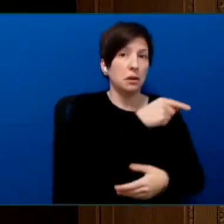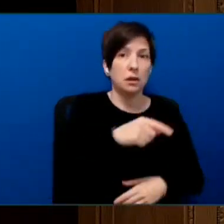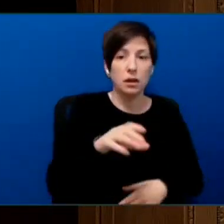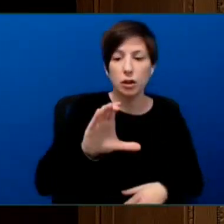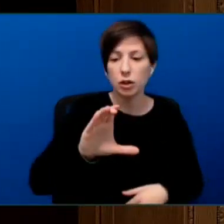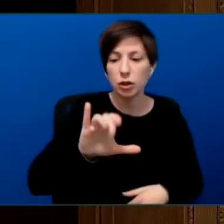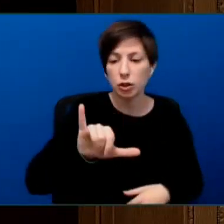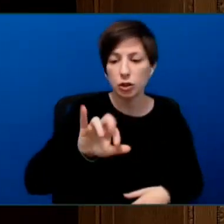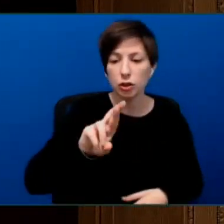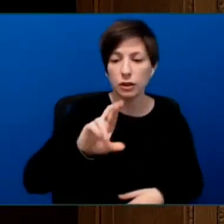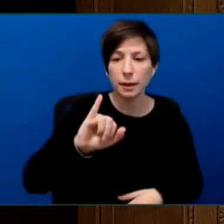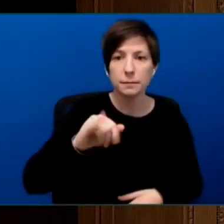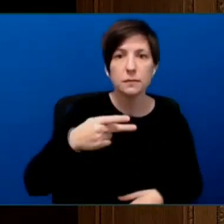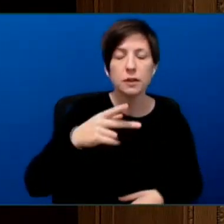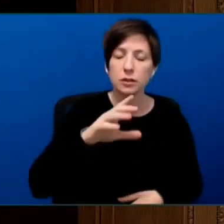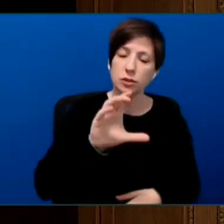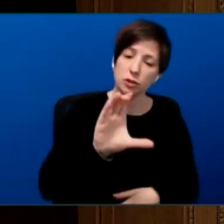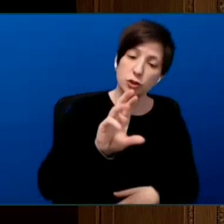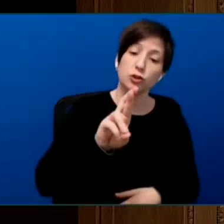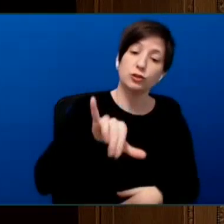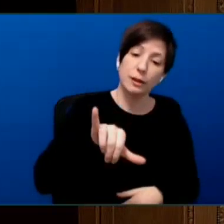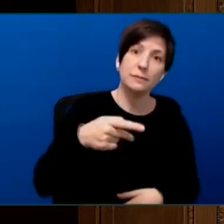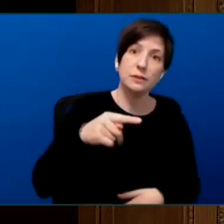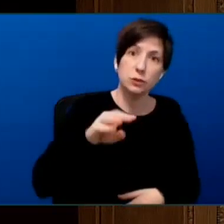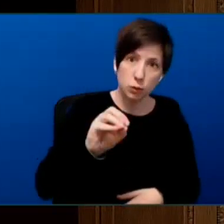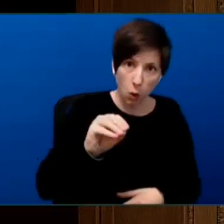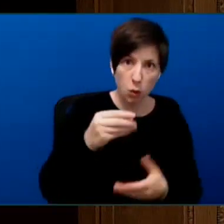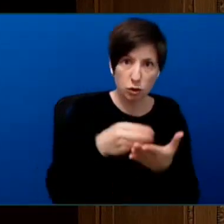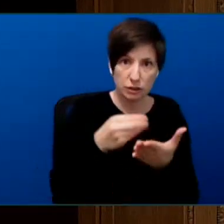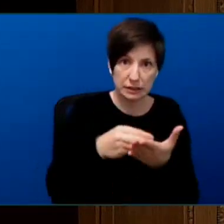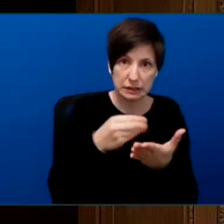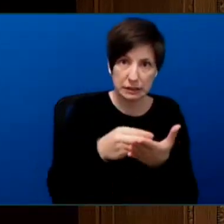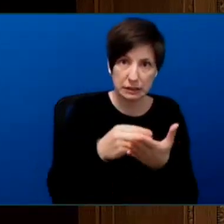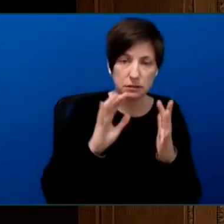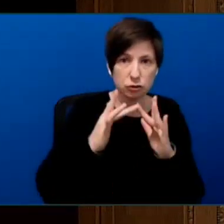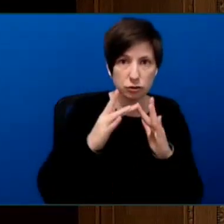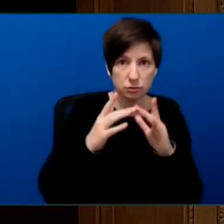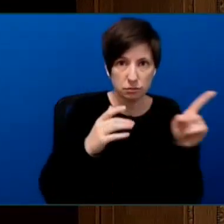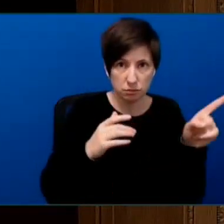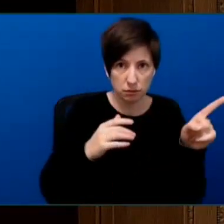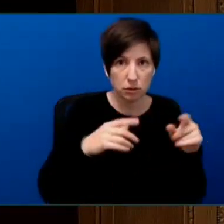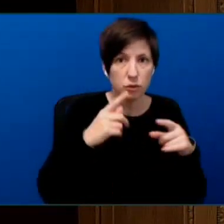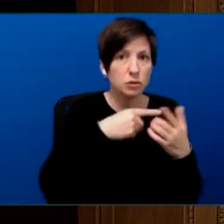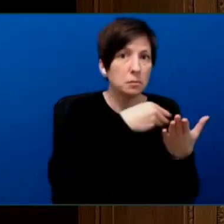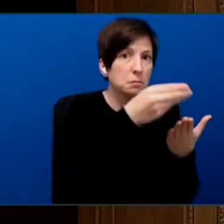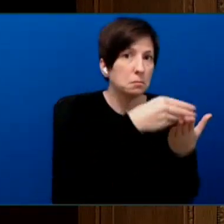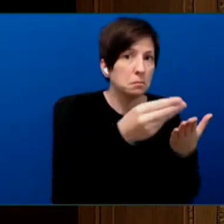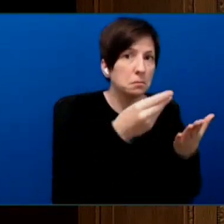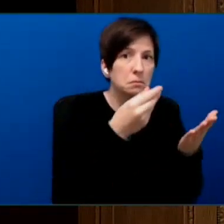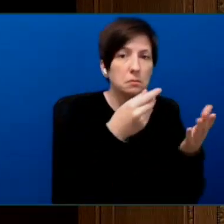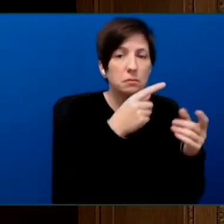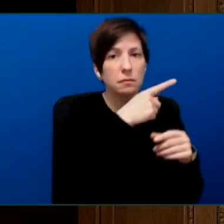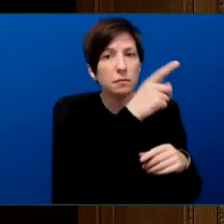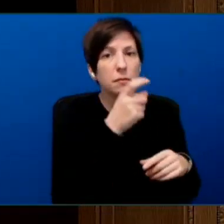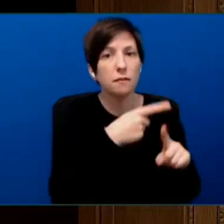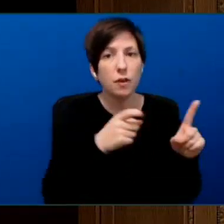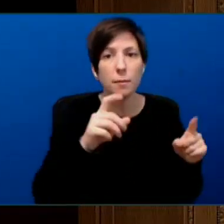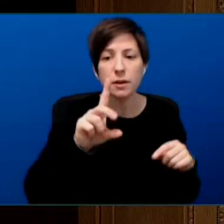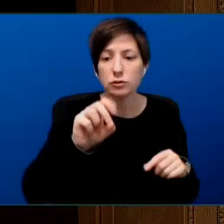that they used to buy illegal drugs from the dark web, that haven for organized crime,